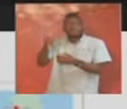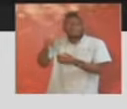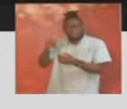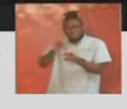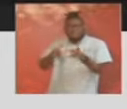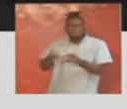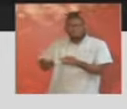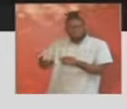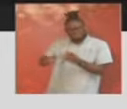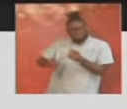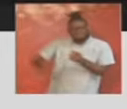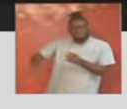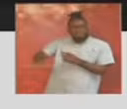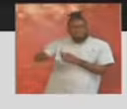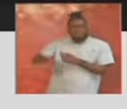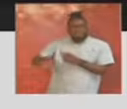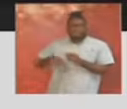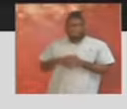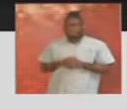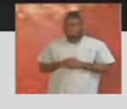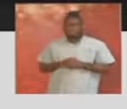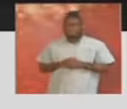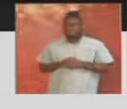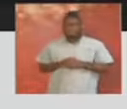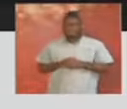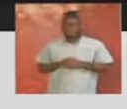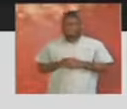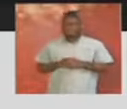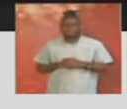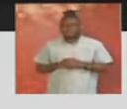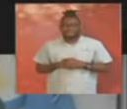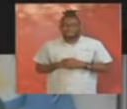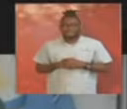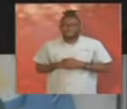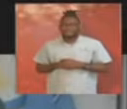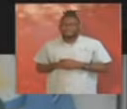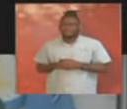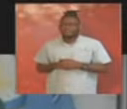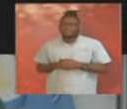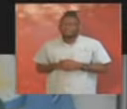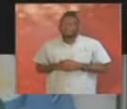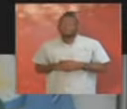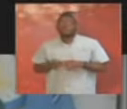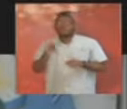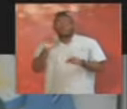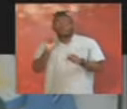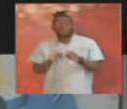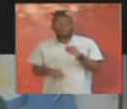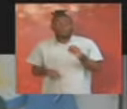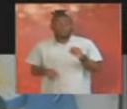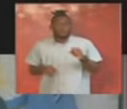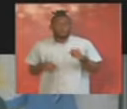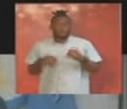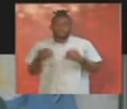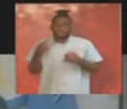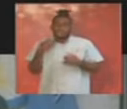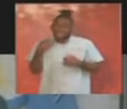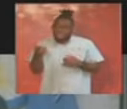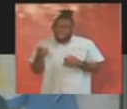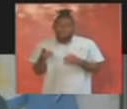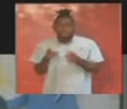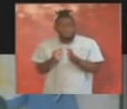That's it. So in closing, I just want to also share with members of the public